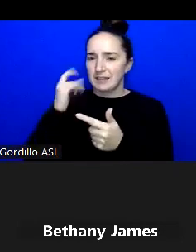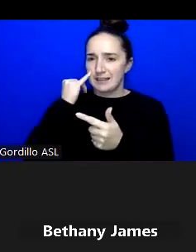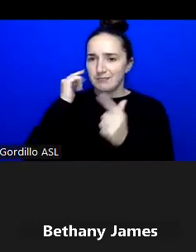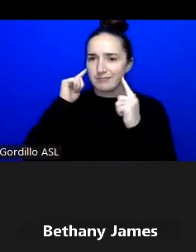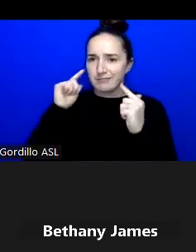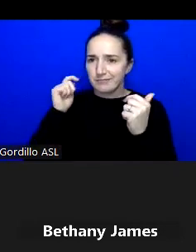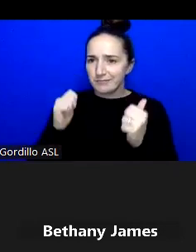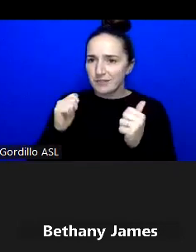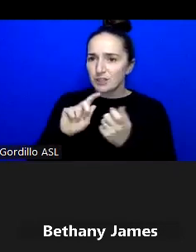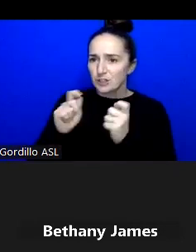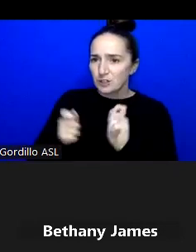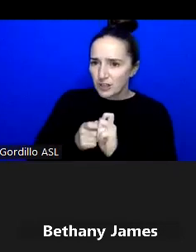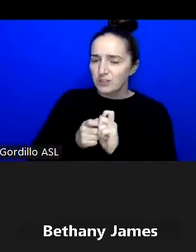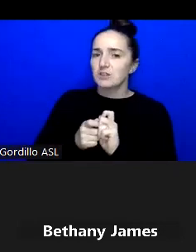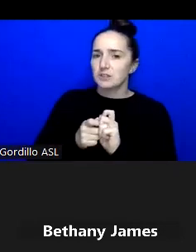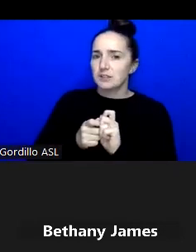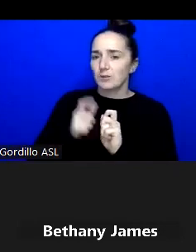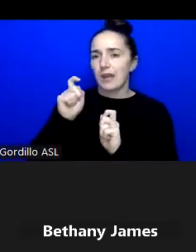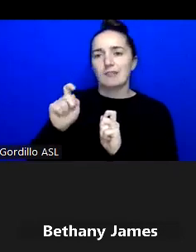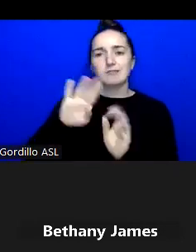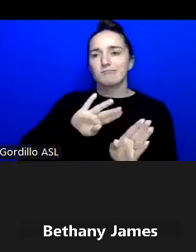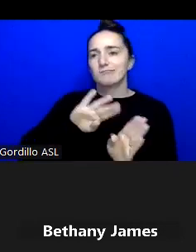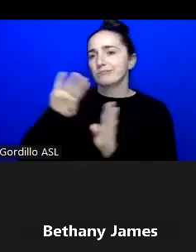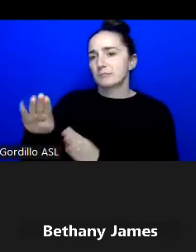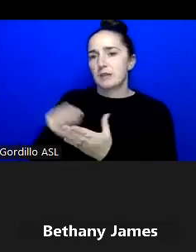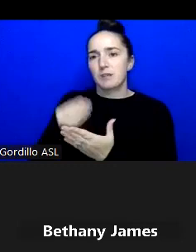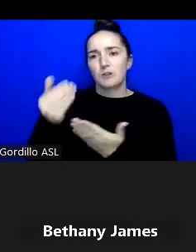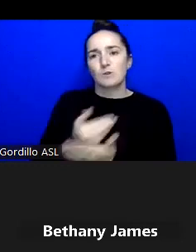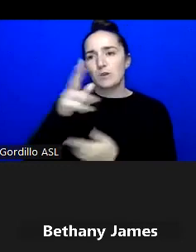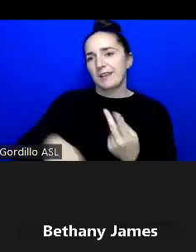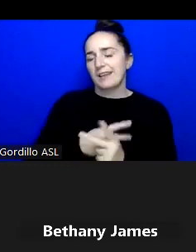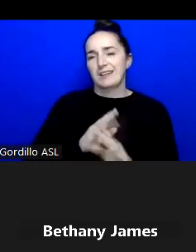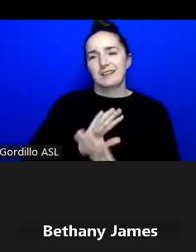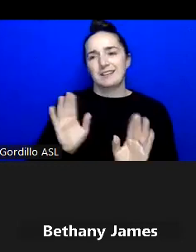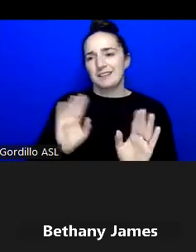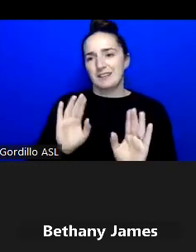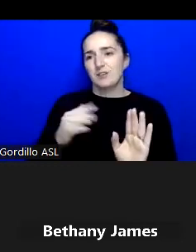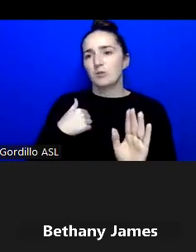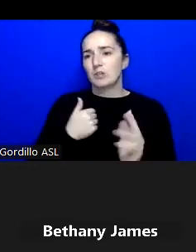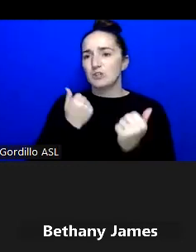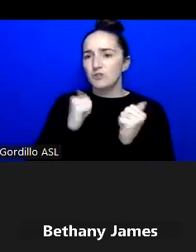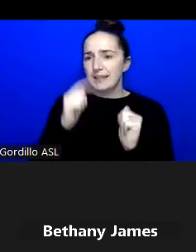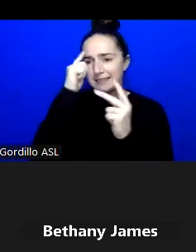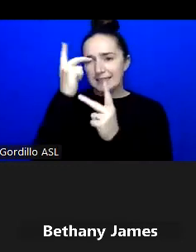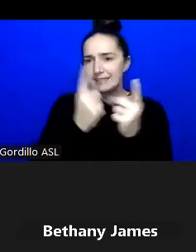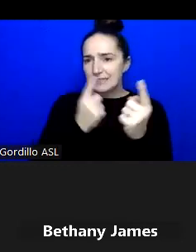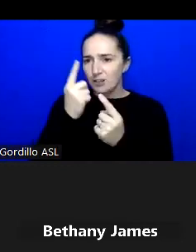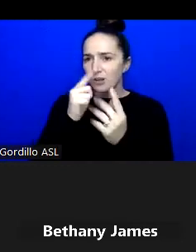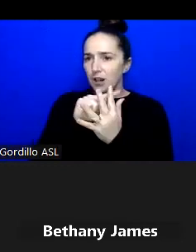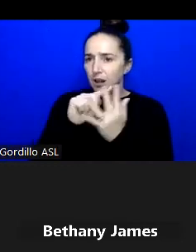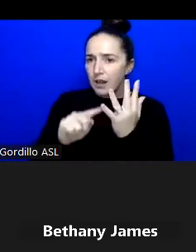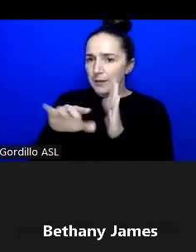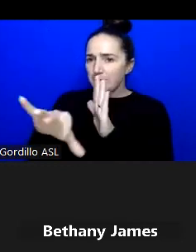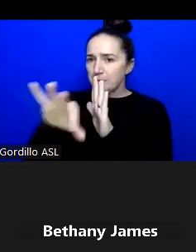ongoing exposures and where their loss is at, to make sure that we're trying to consider all that and choosing devices that are most appropriate for